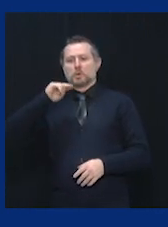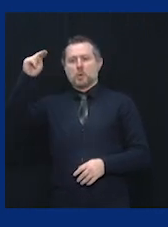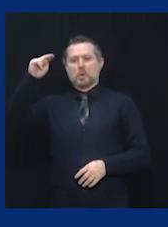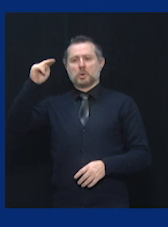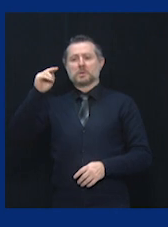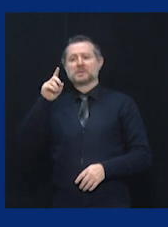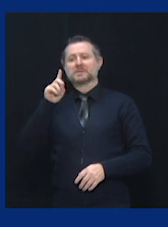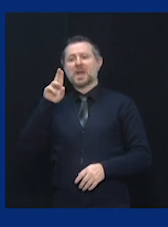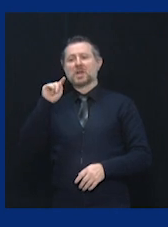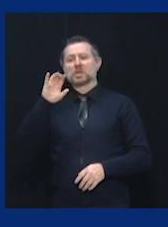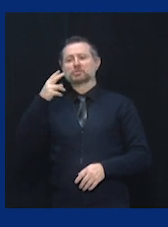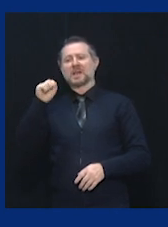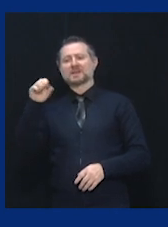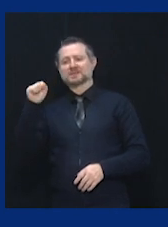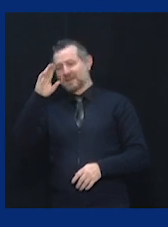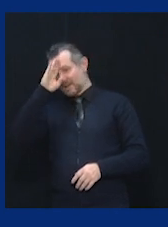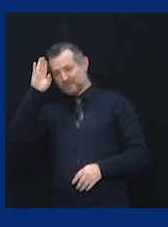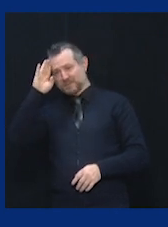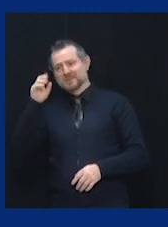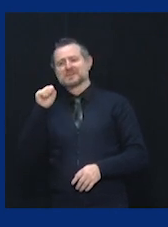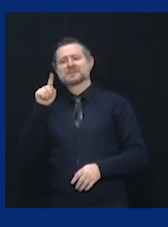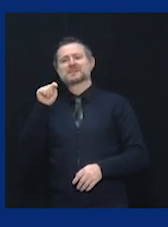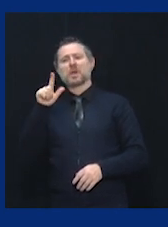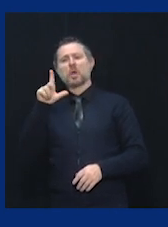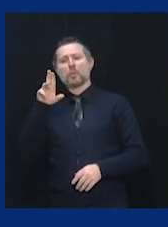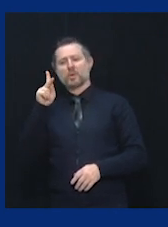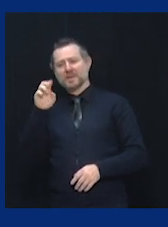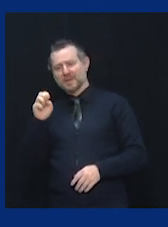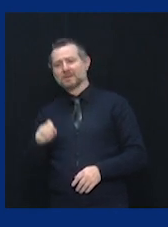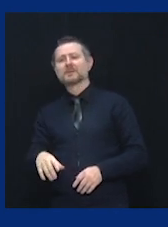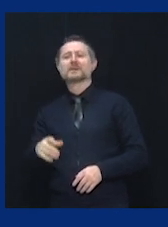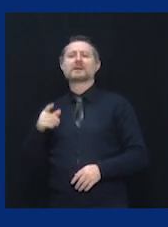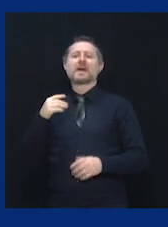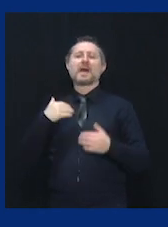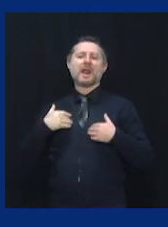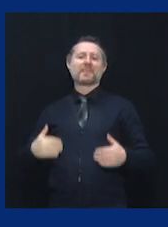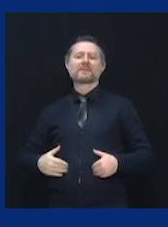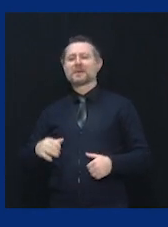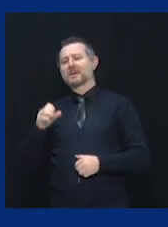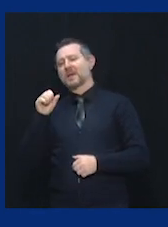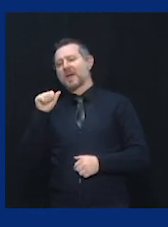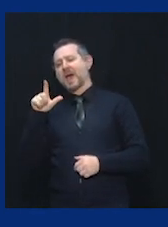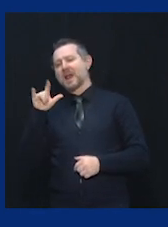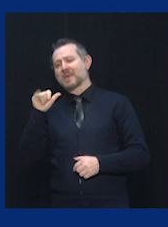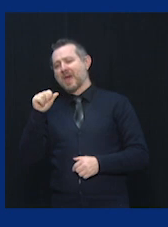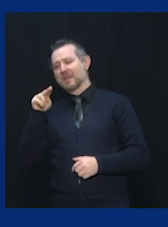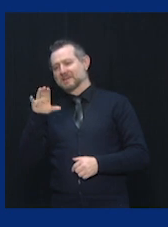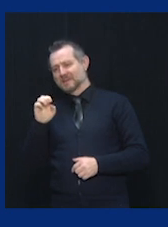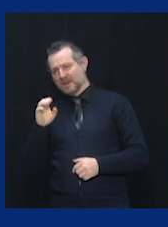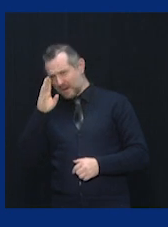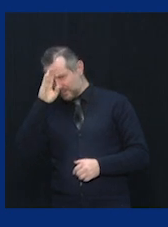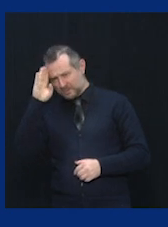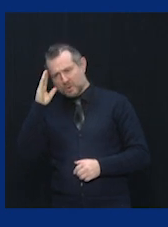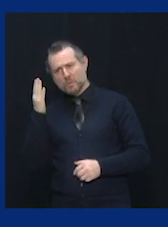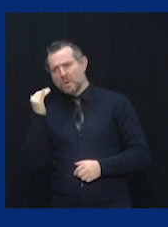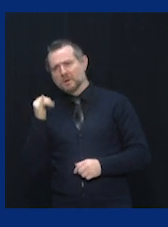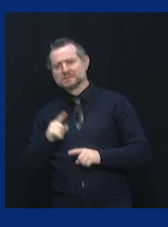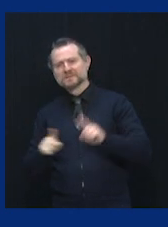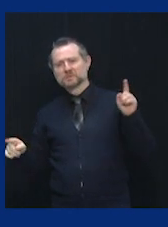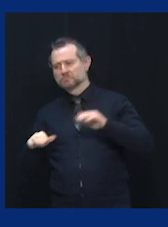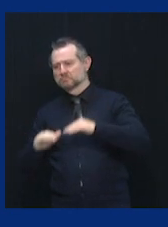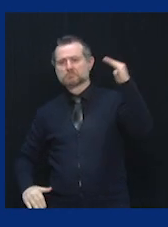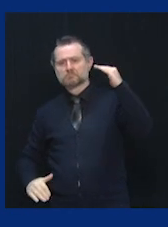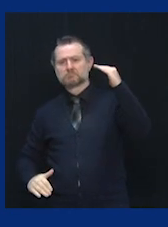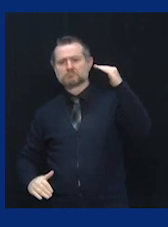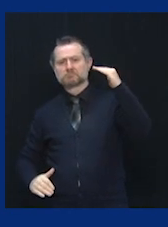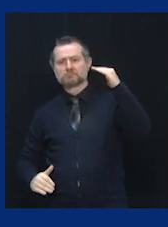St. Luke's, Health Alliance Hospital, what's the differential among these hospitals? There are going to